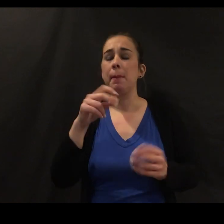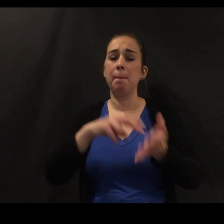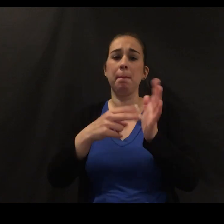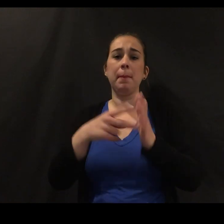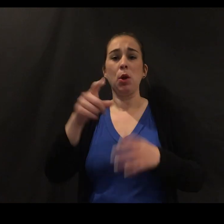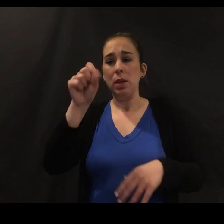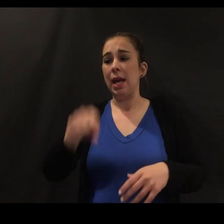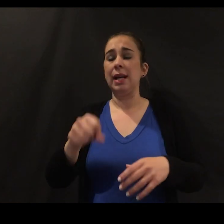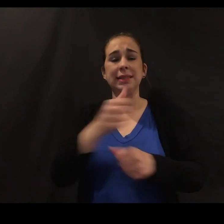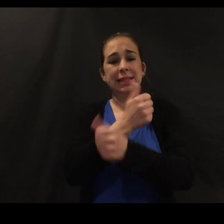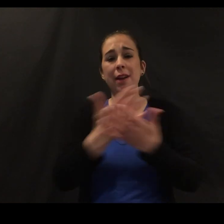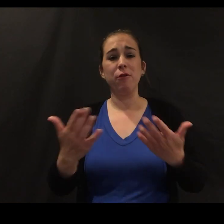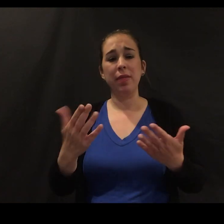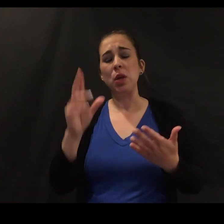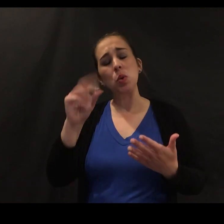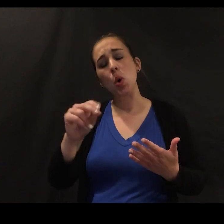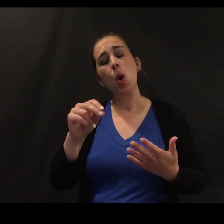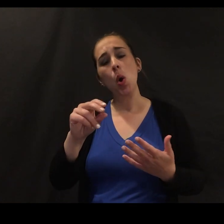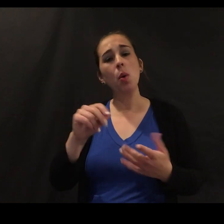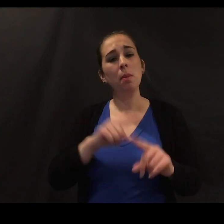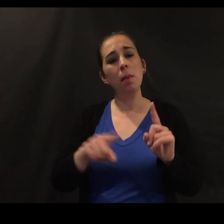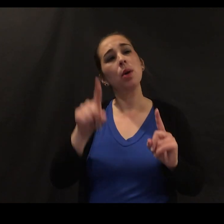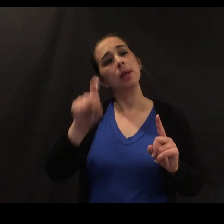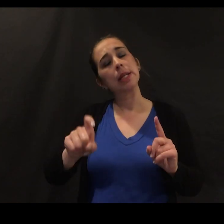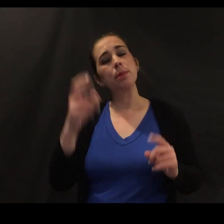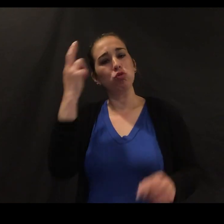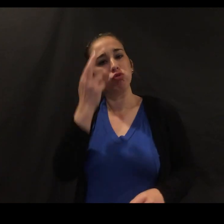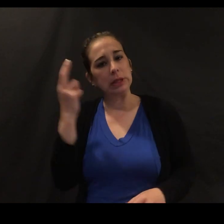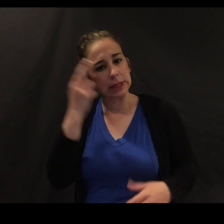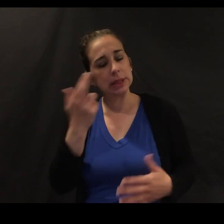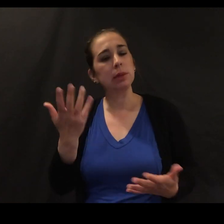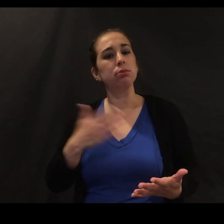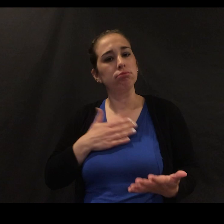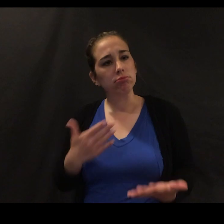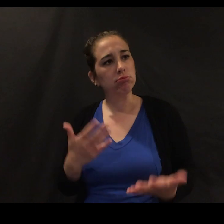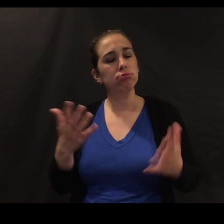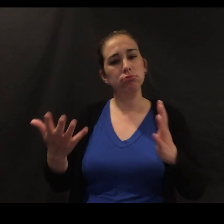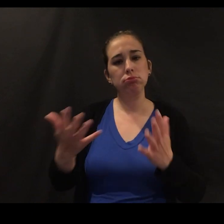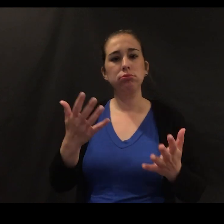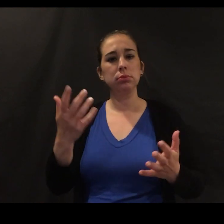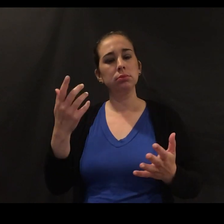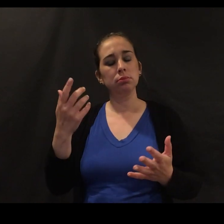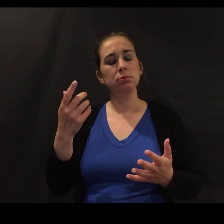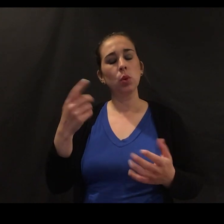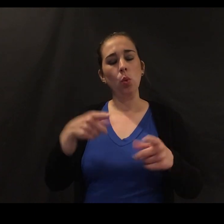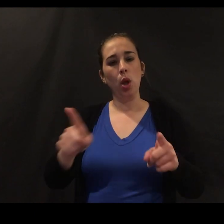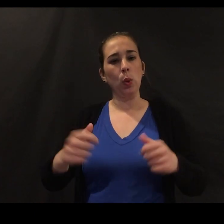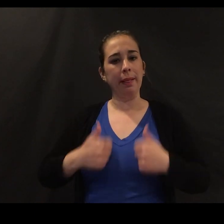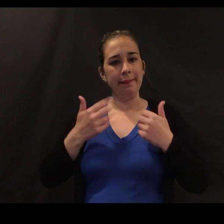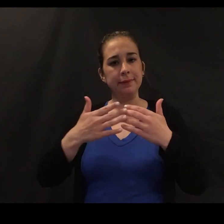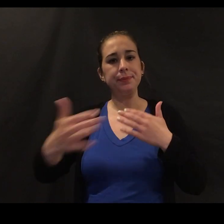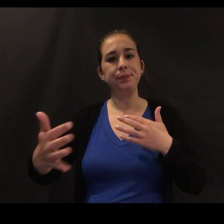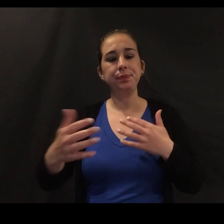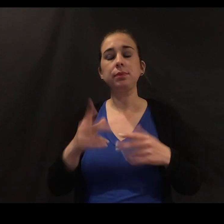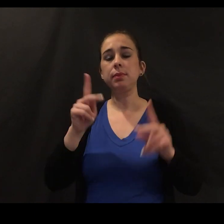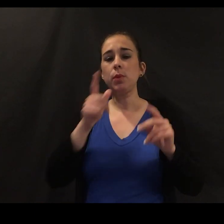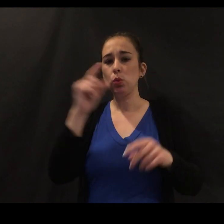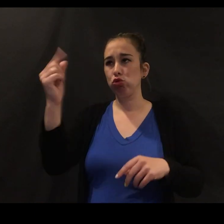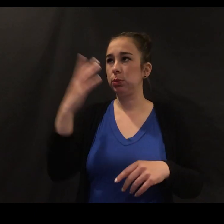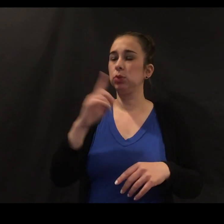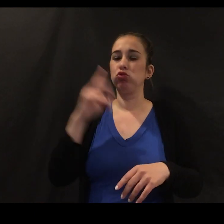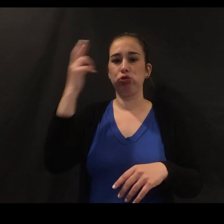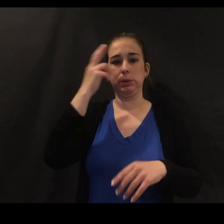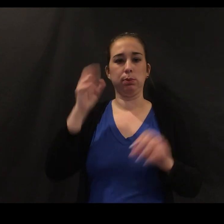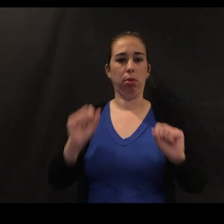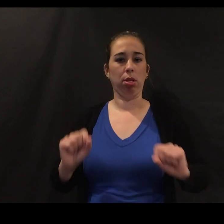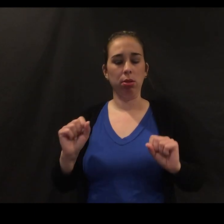but it does mean that you need to be reasonable in the way you're going about living your life. Gracious people are reasonable. They're